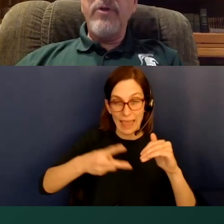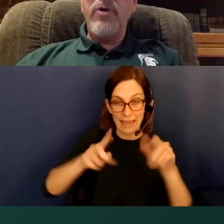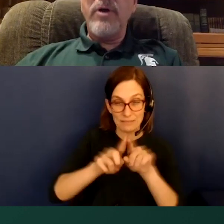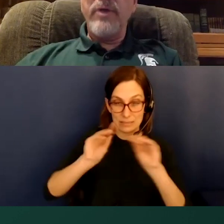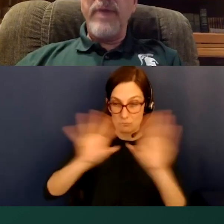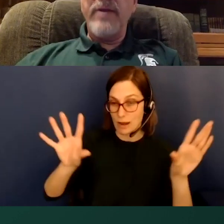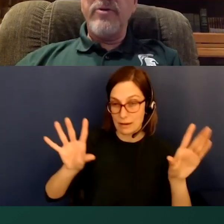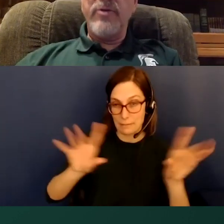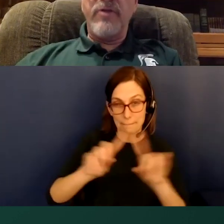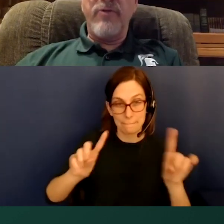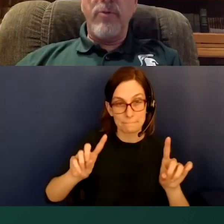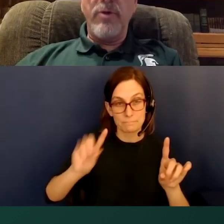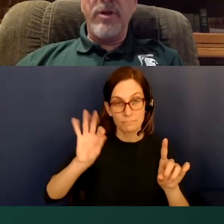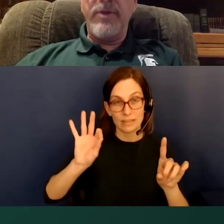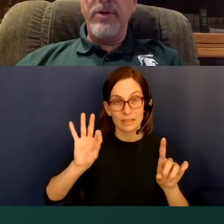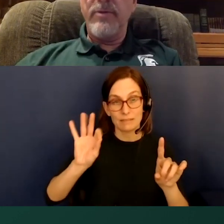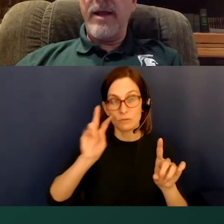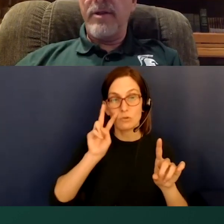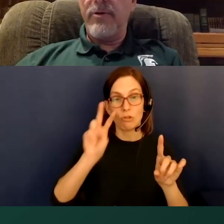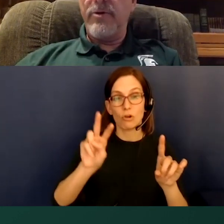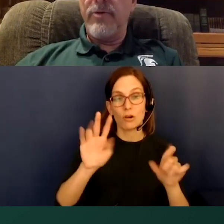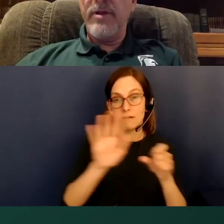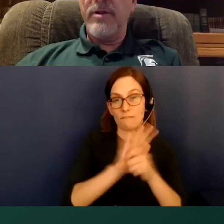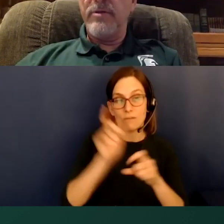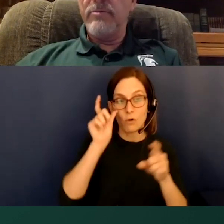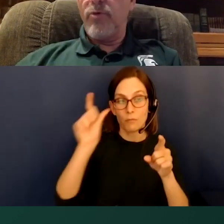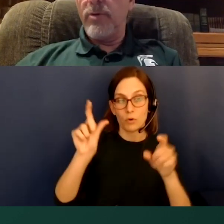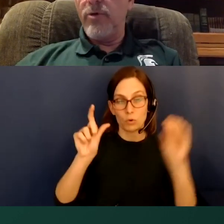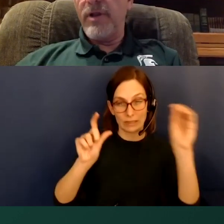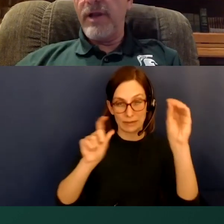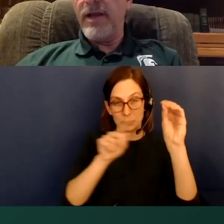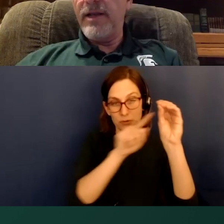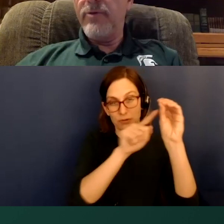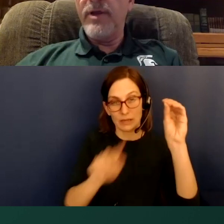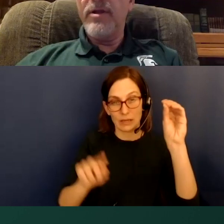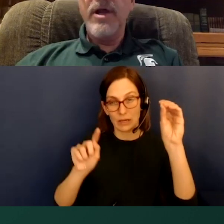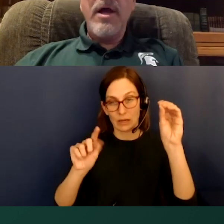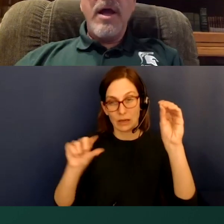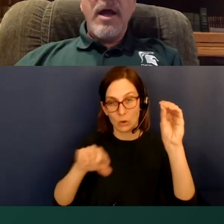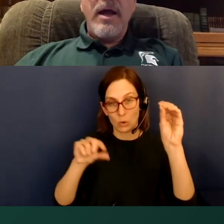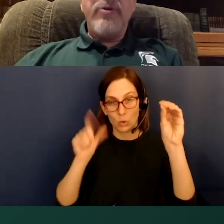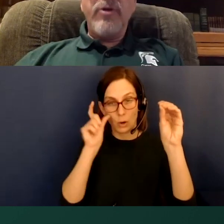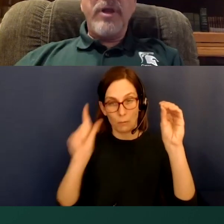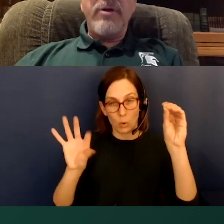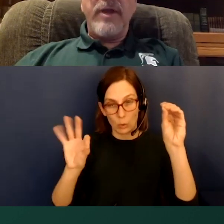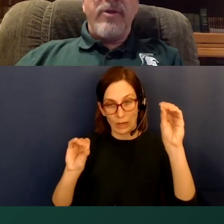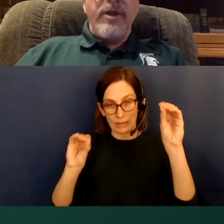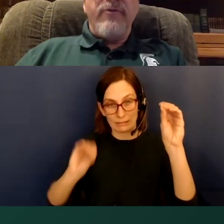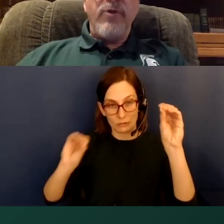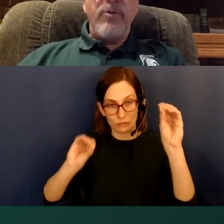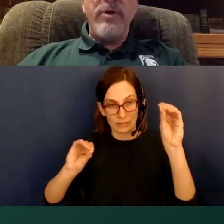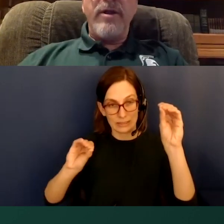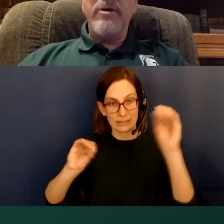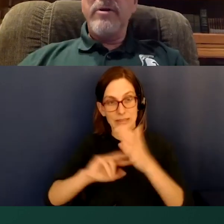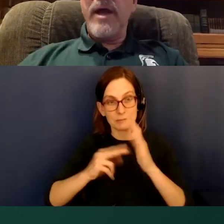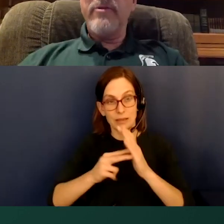But if you know how to read magnitudes, the full moon is up here at 0 degrees and quarter moon is at 90 degrees. It turns out that the